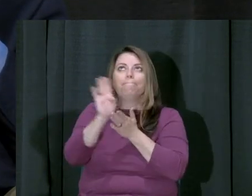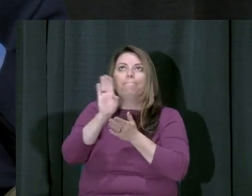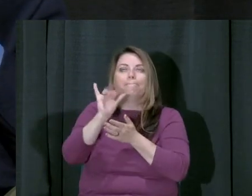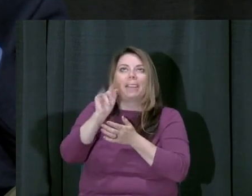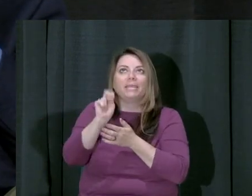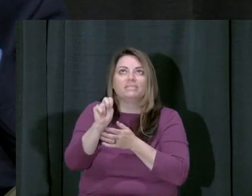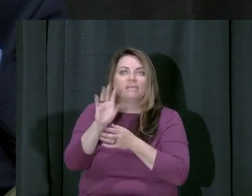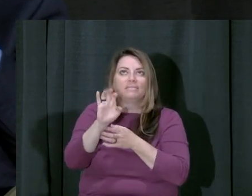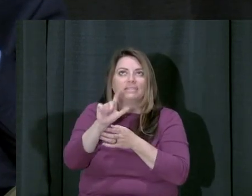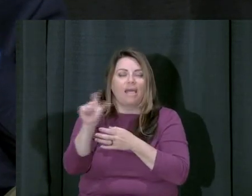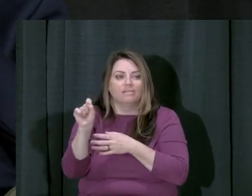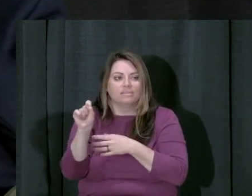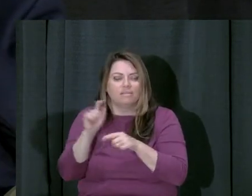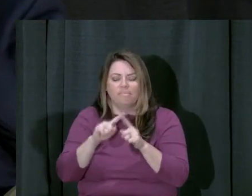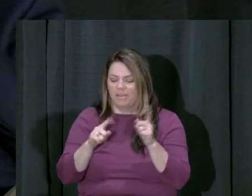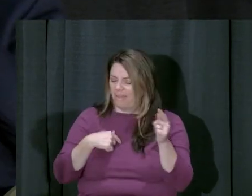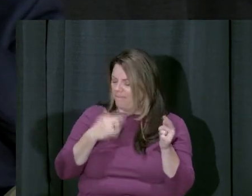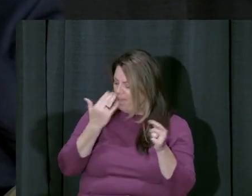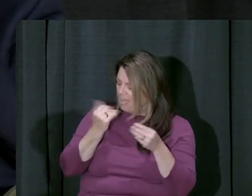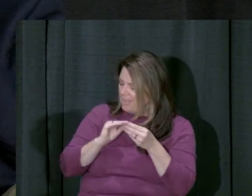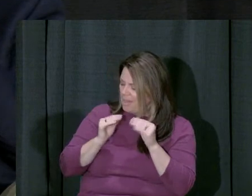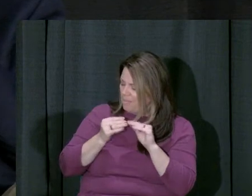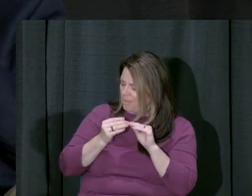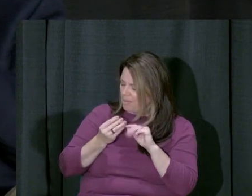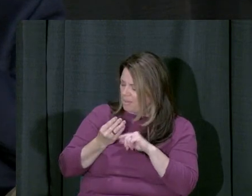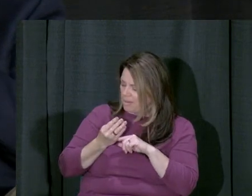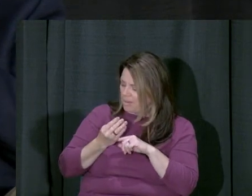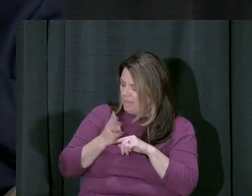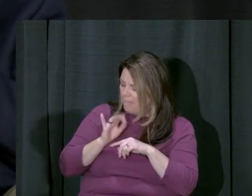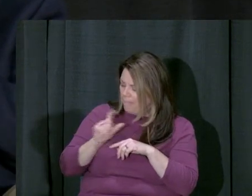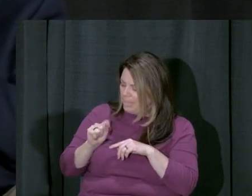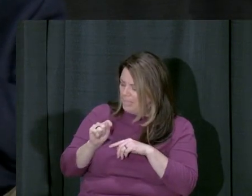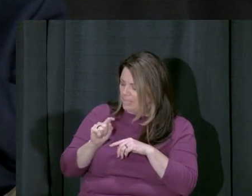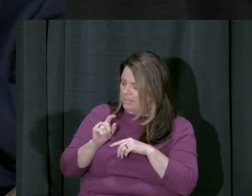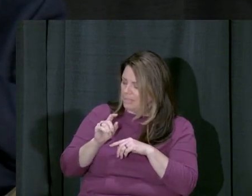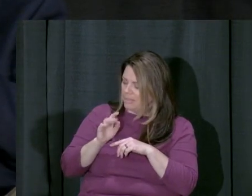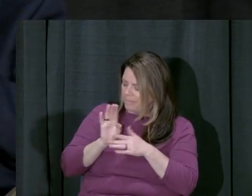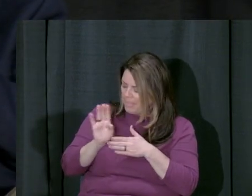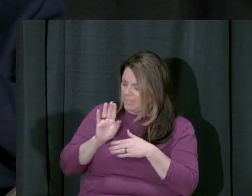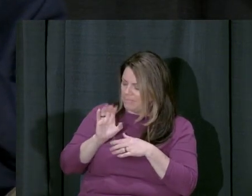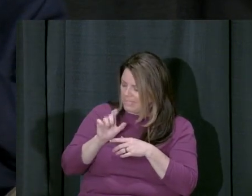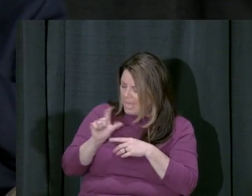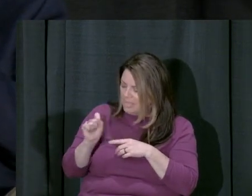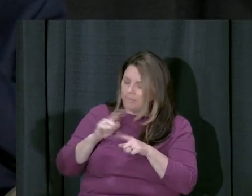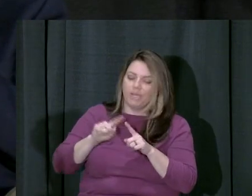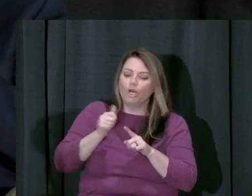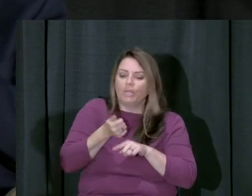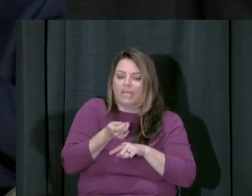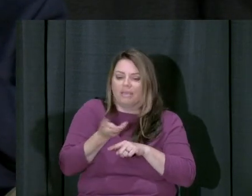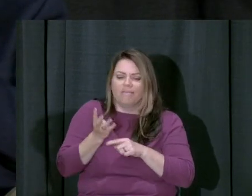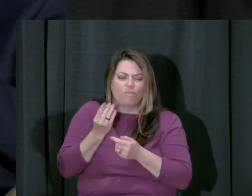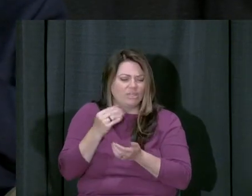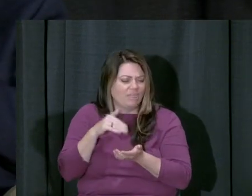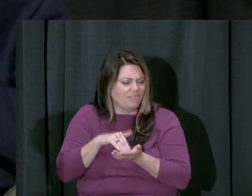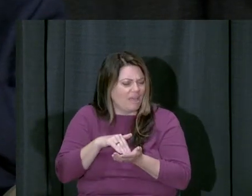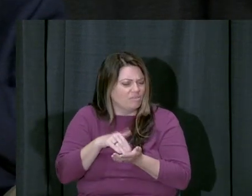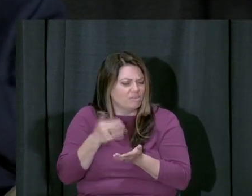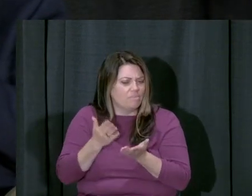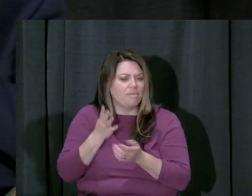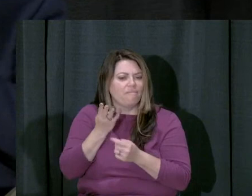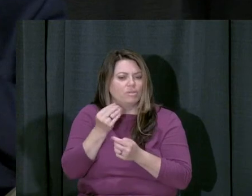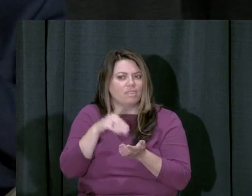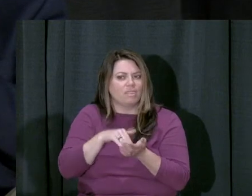I forgot what the number was, 14,000 or something, pathways. And so that's a reasonable